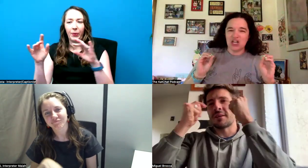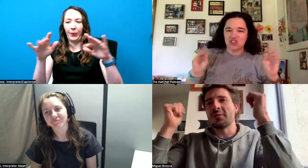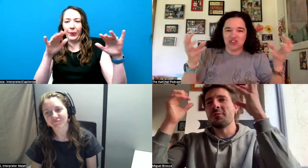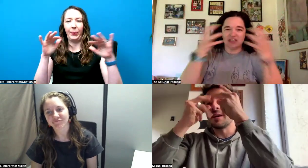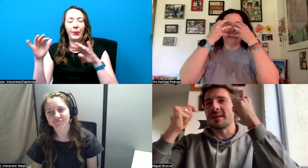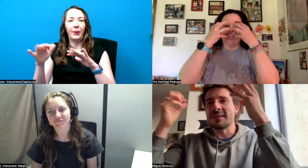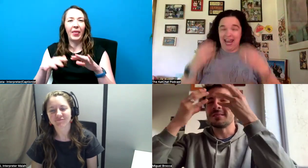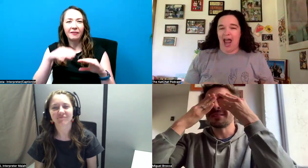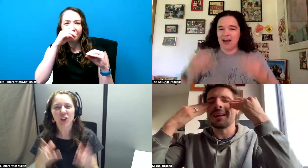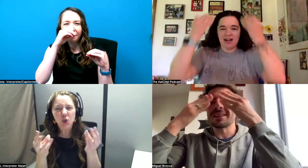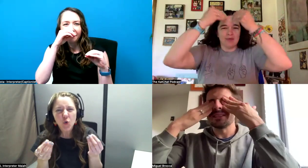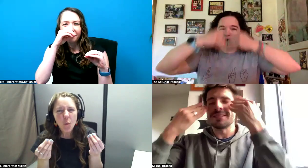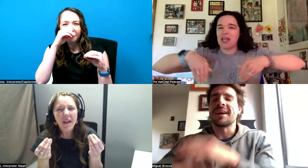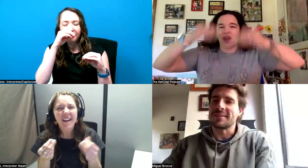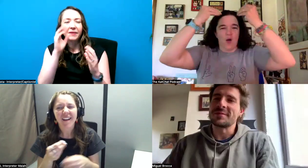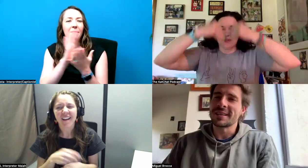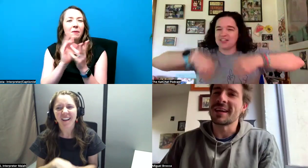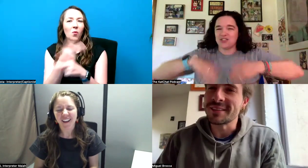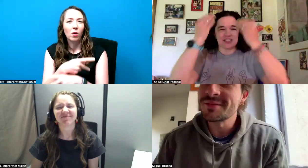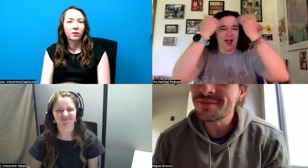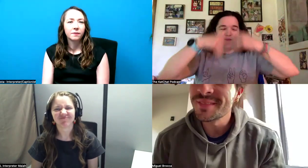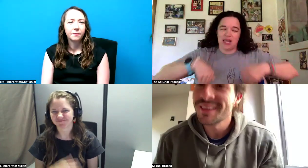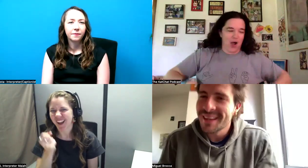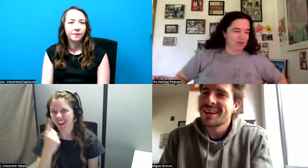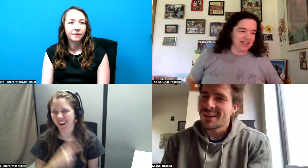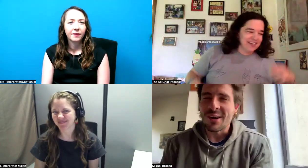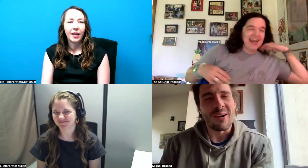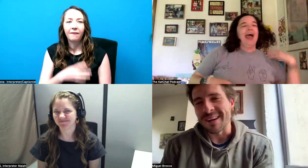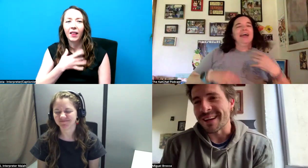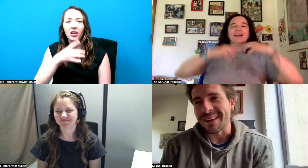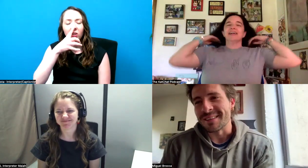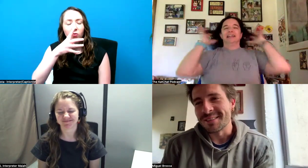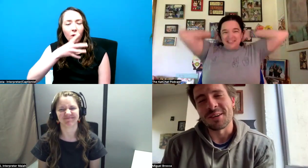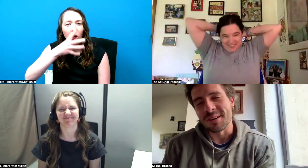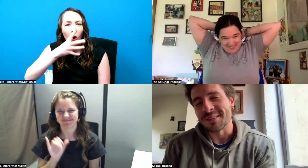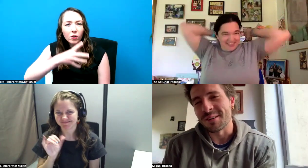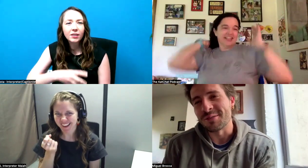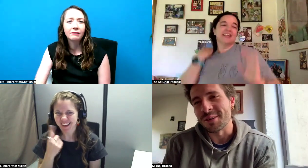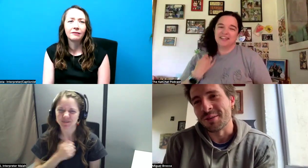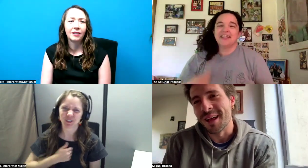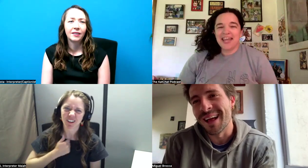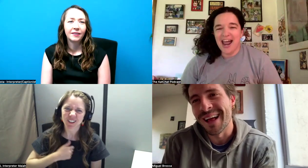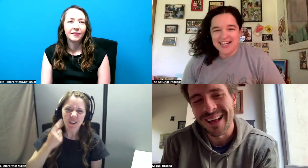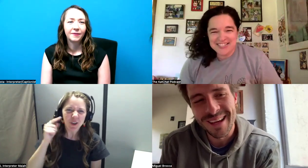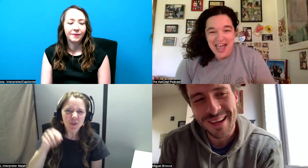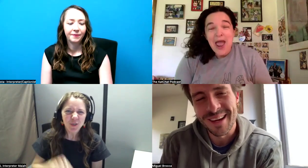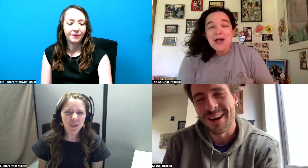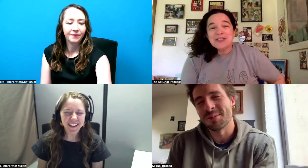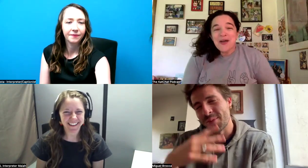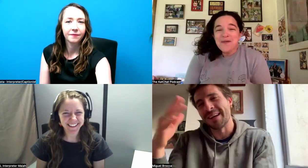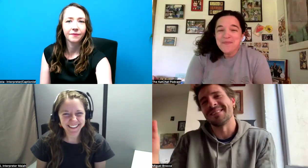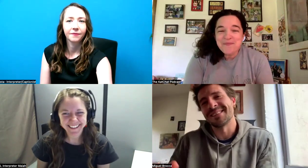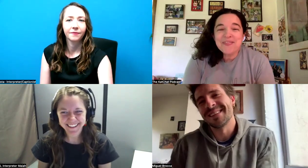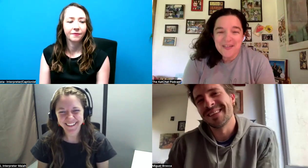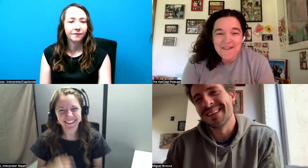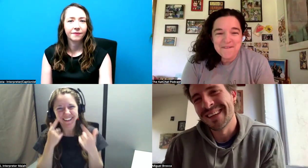This I'm is not, like humid and it's yeah, like, yeah, running I out. get it. I'm running out. Oh, I get it. Sorry for you. Yeah, Hope